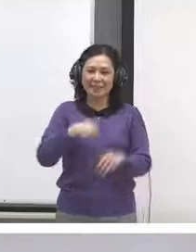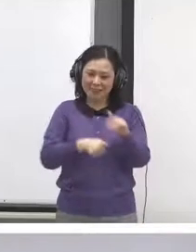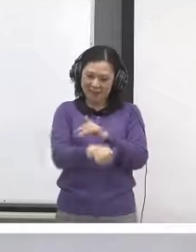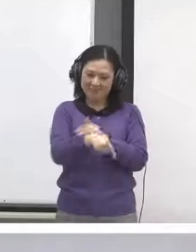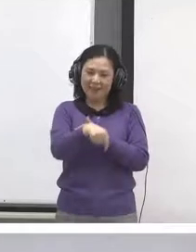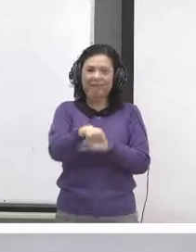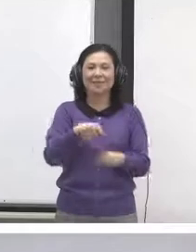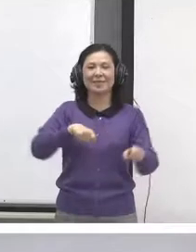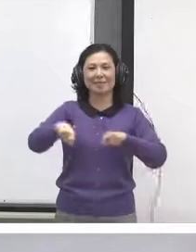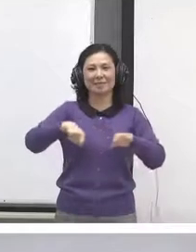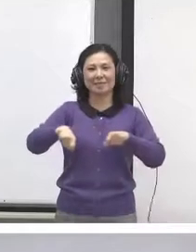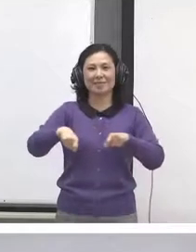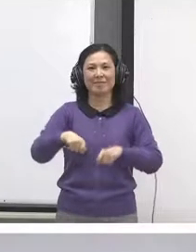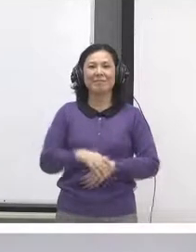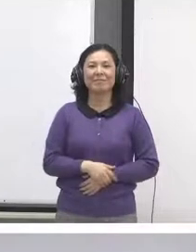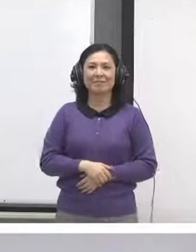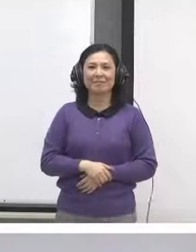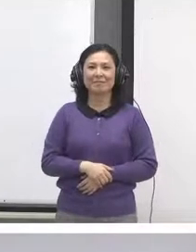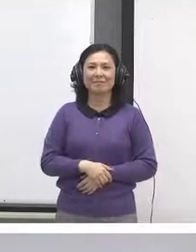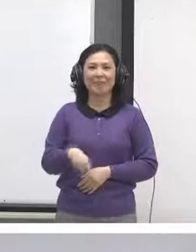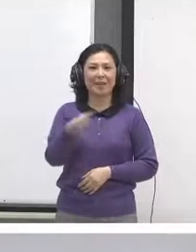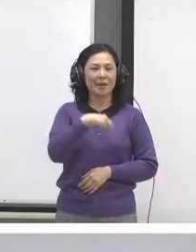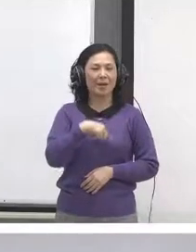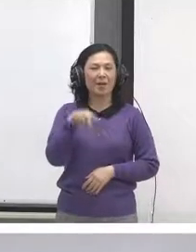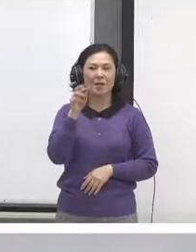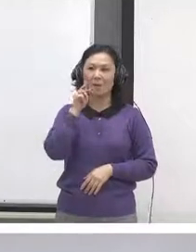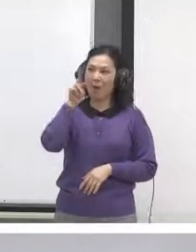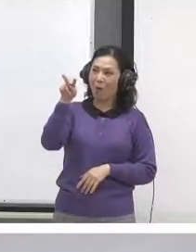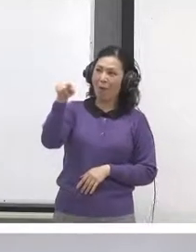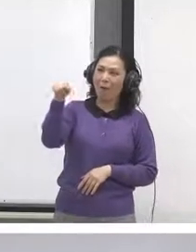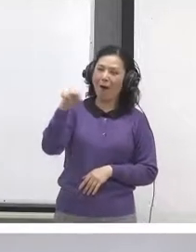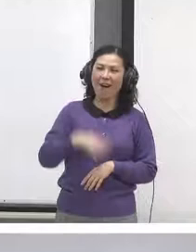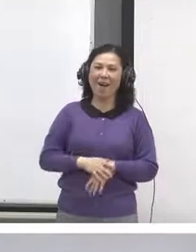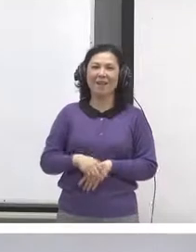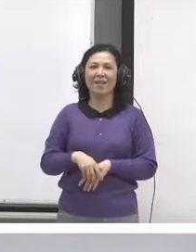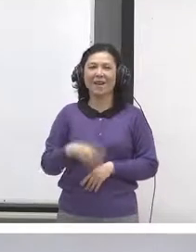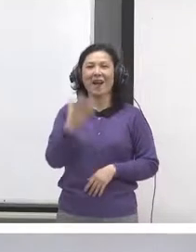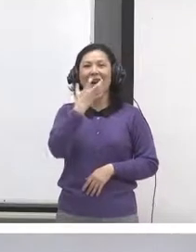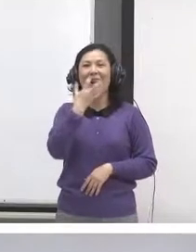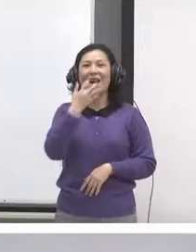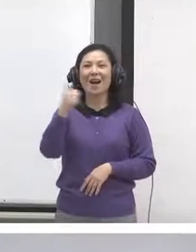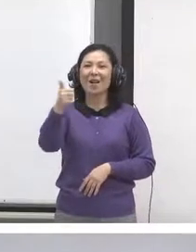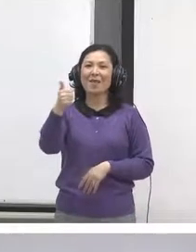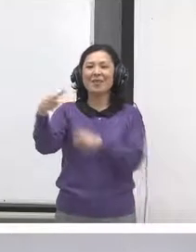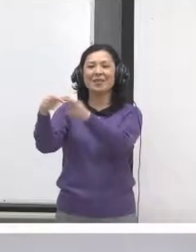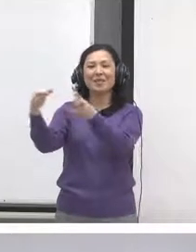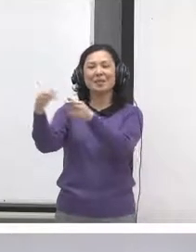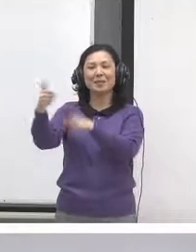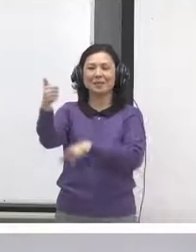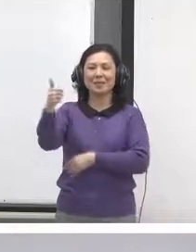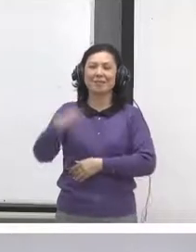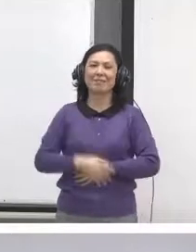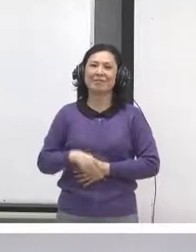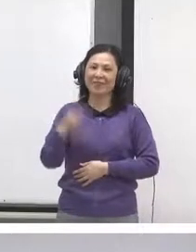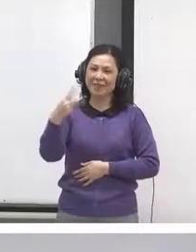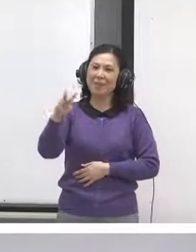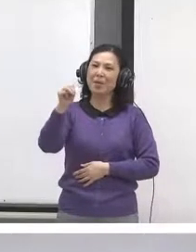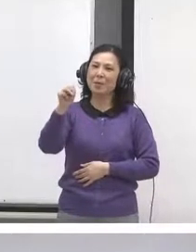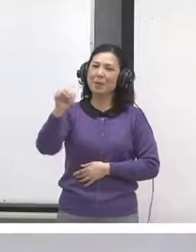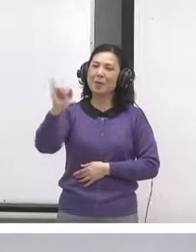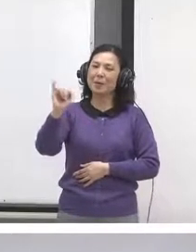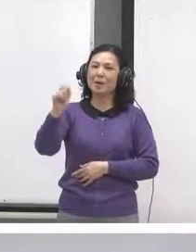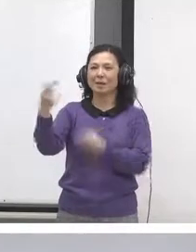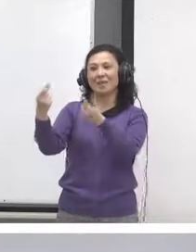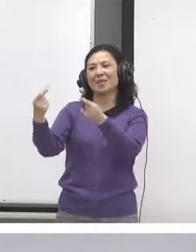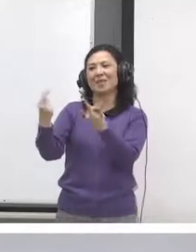we find Haru-san from Kofu, Japan.And Nao-san from Kofu Japan, the Mami-san. And we